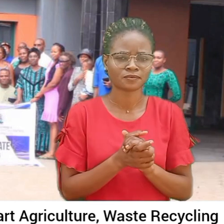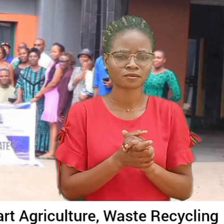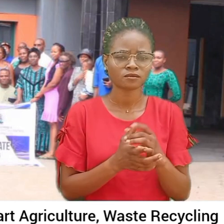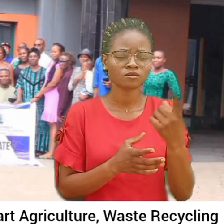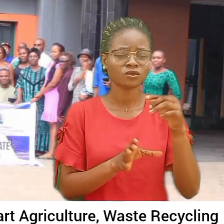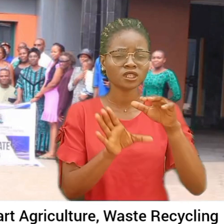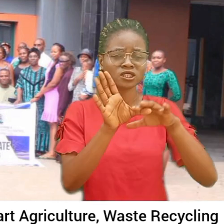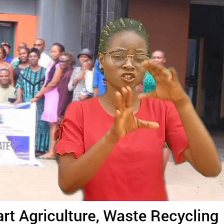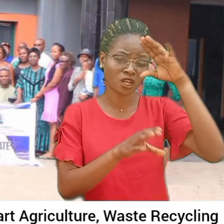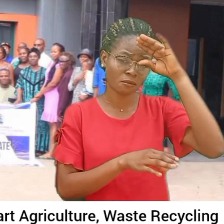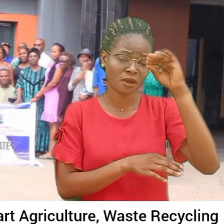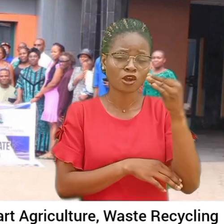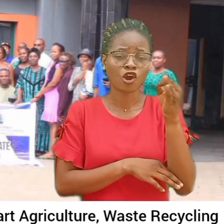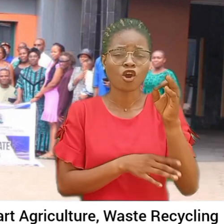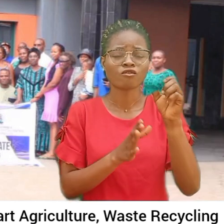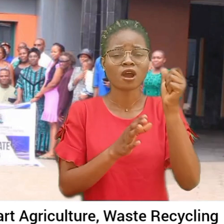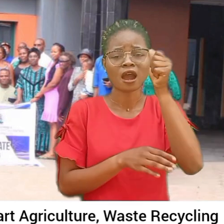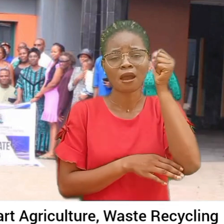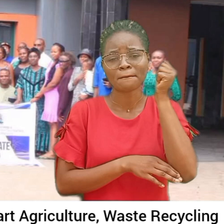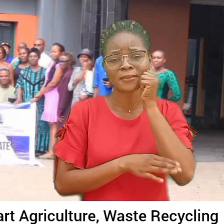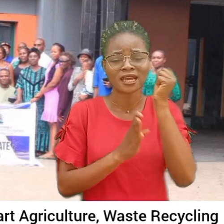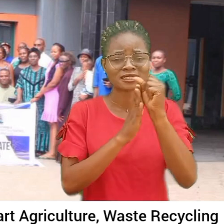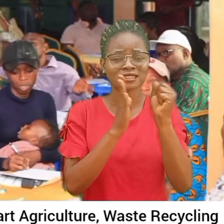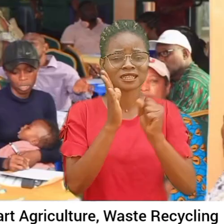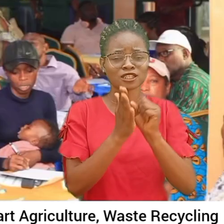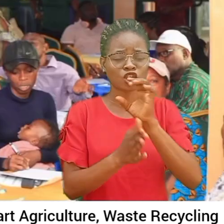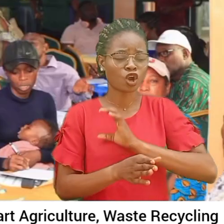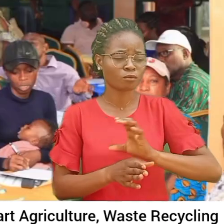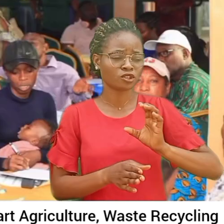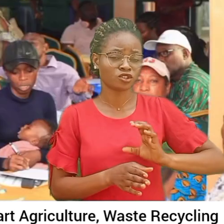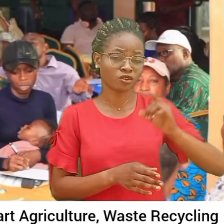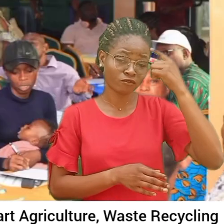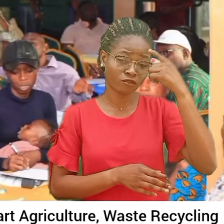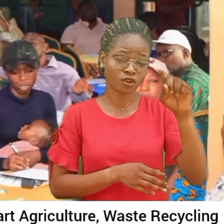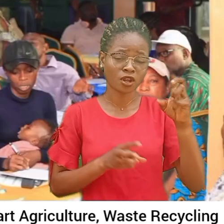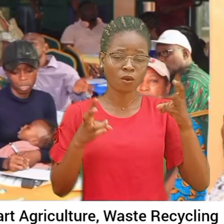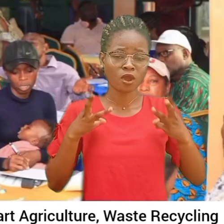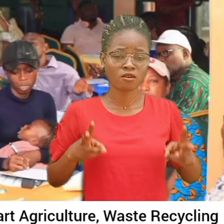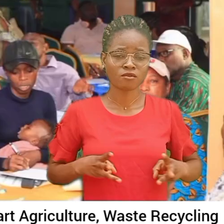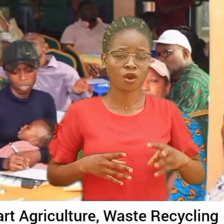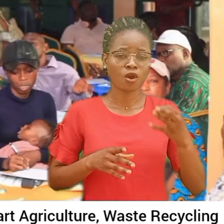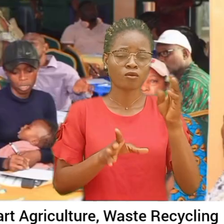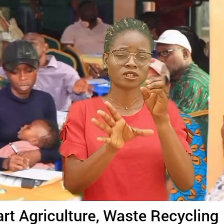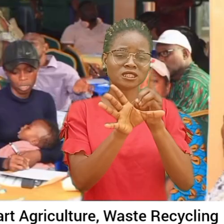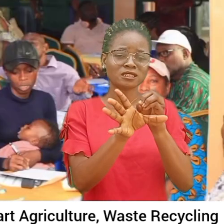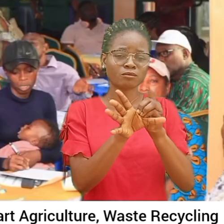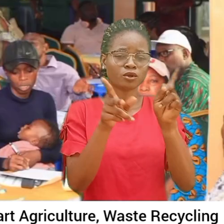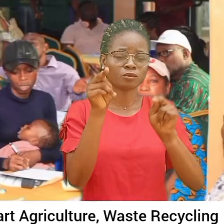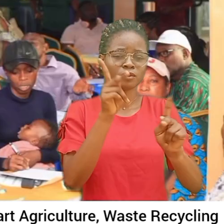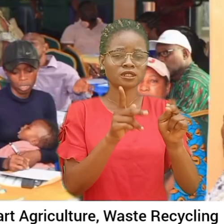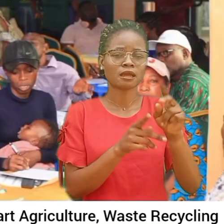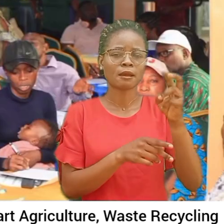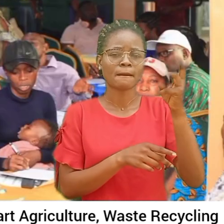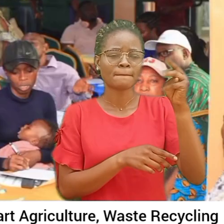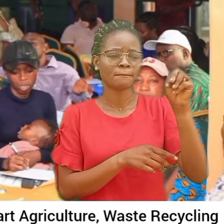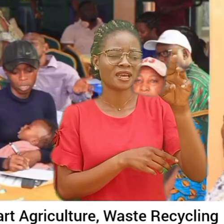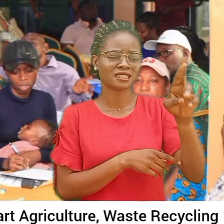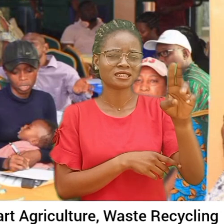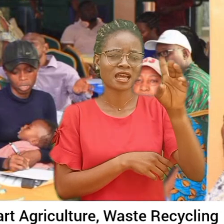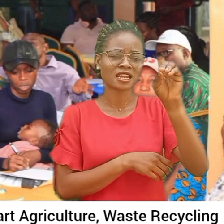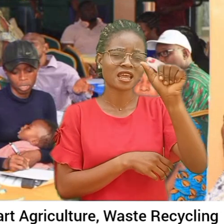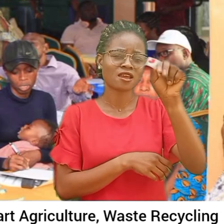The chairman of Abia State Commission for the Welfare of Disabled Persons, Mr.